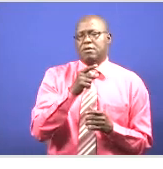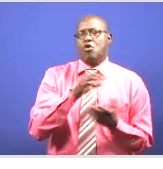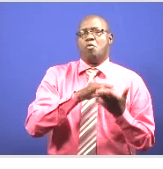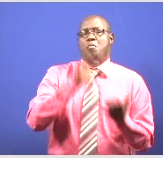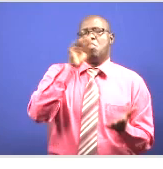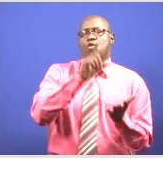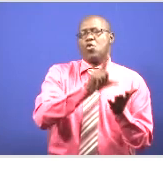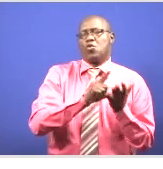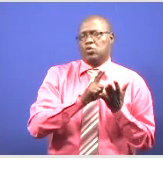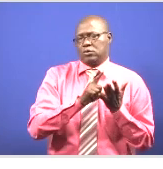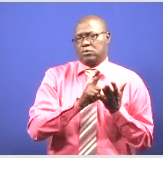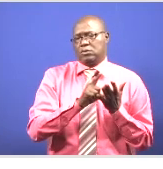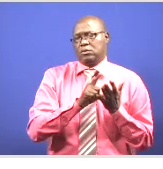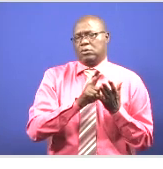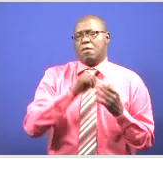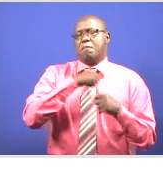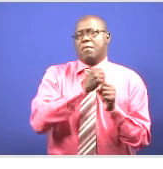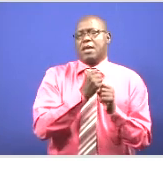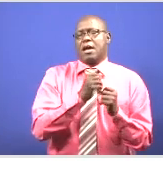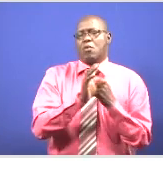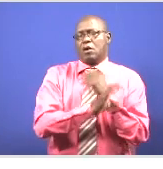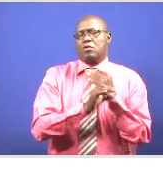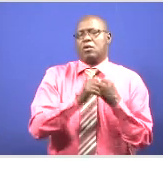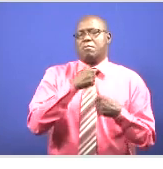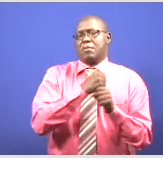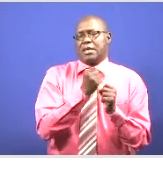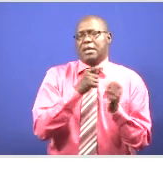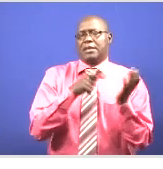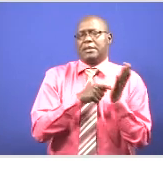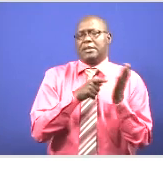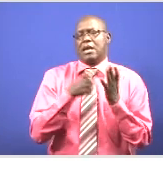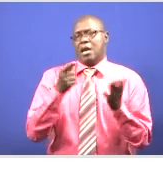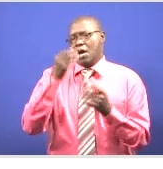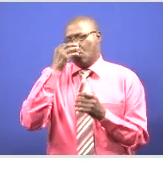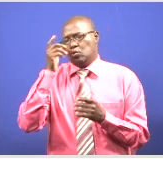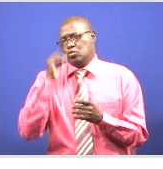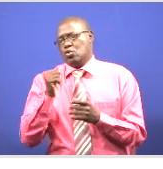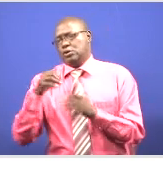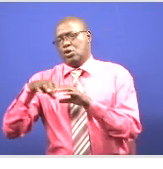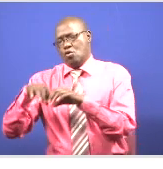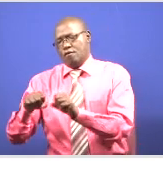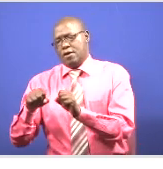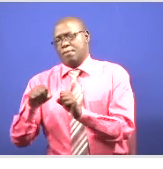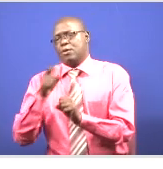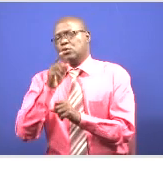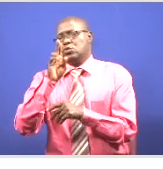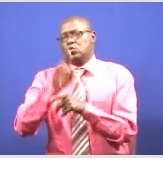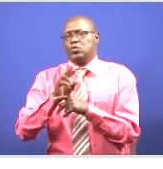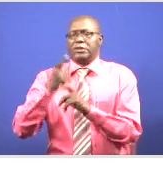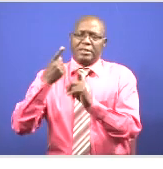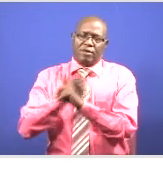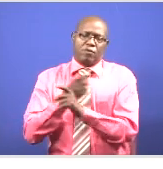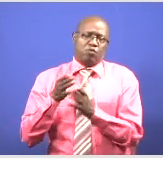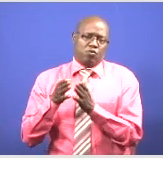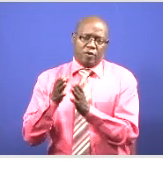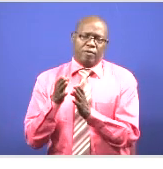uh-huh, which made our country get into debts. Uh-huh. But we see William Ruto coming in the government and using a different formula, mm-hmm. is